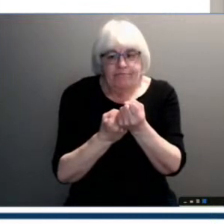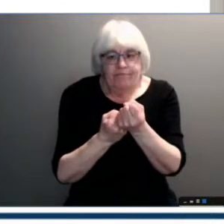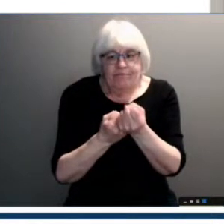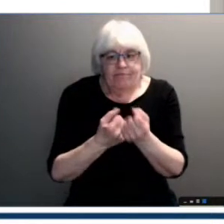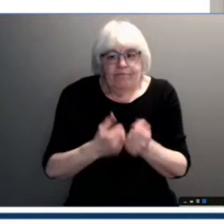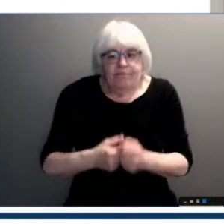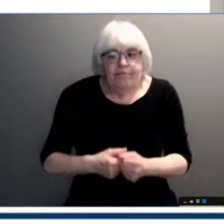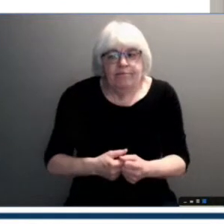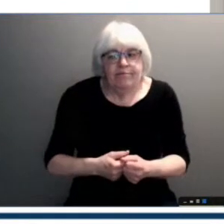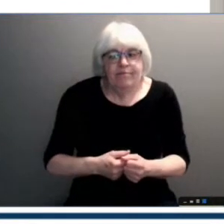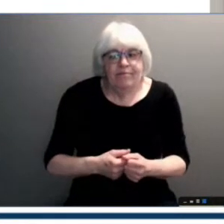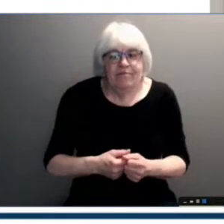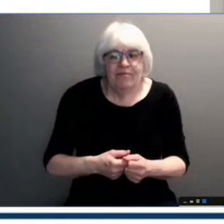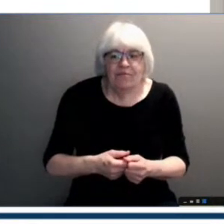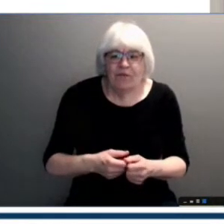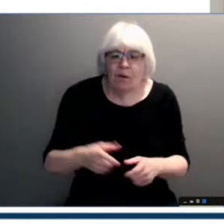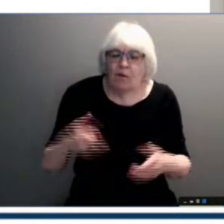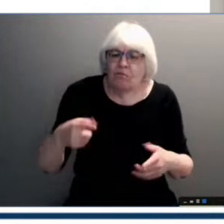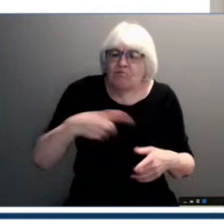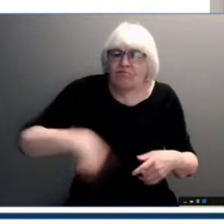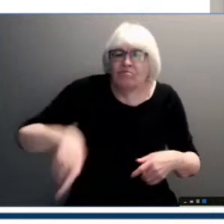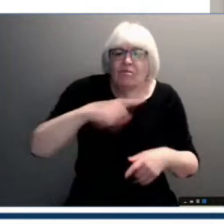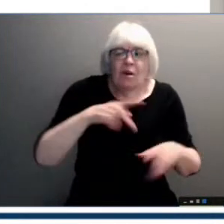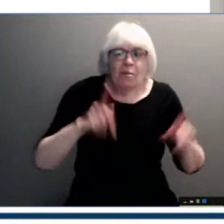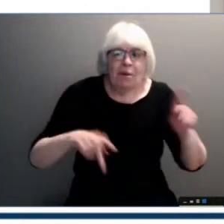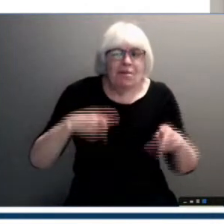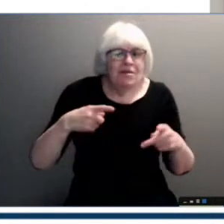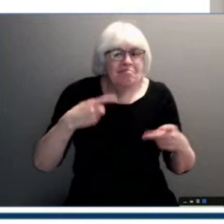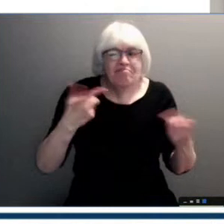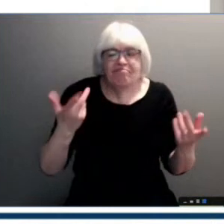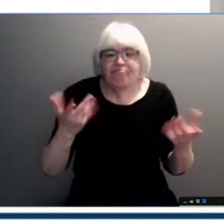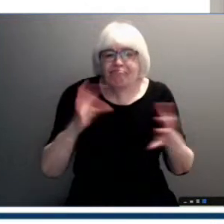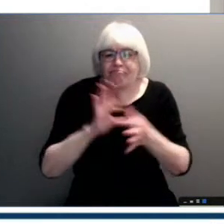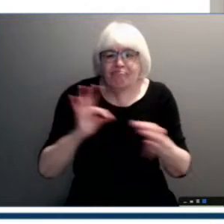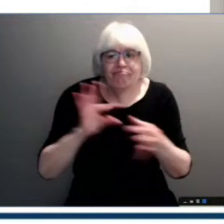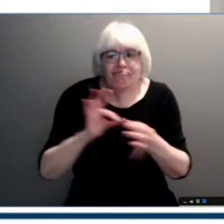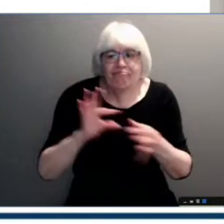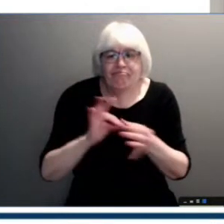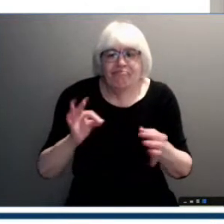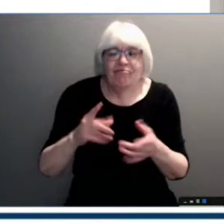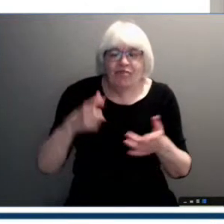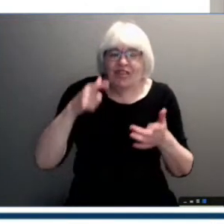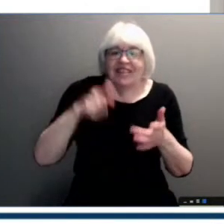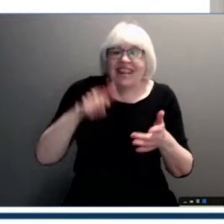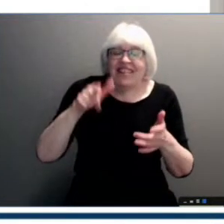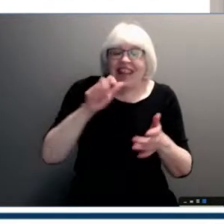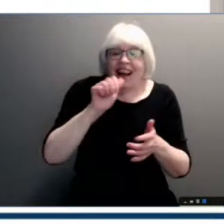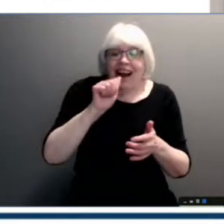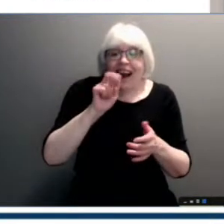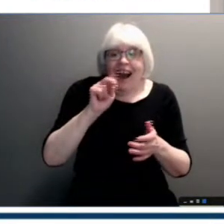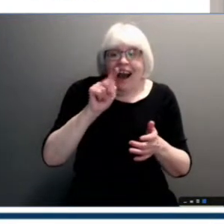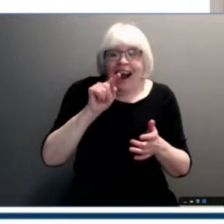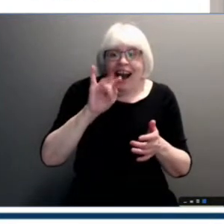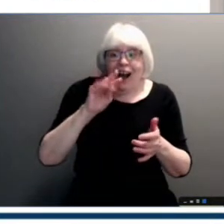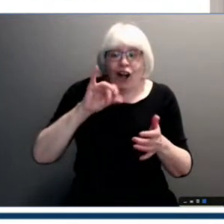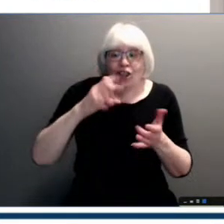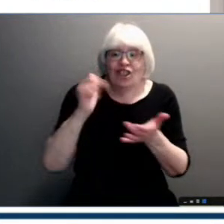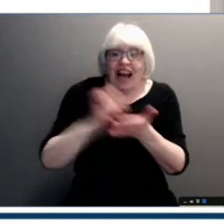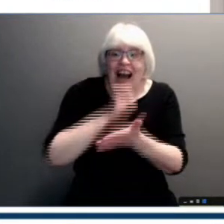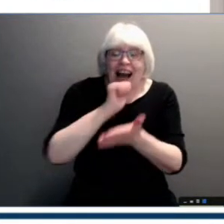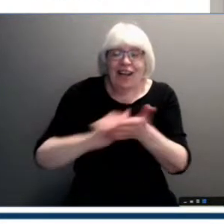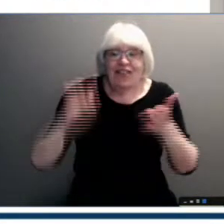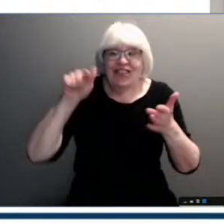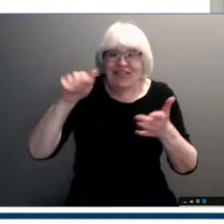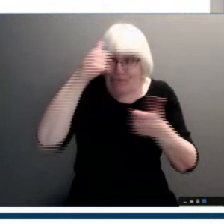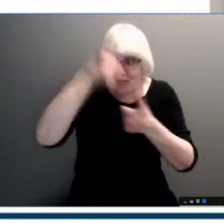enforcement investigation into the situation at St. FX. I can tell you that this morning, 2 summary offense tickets, both